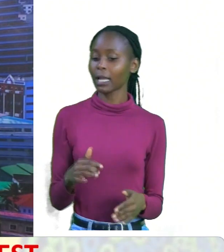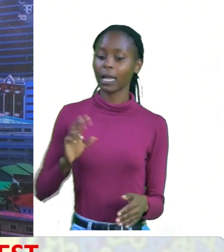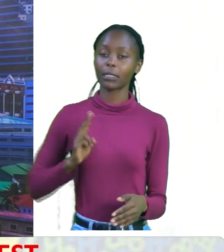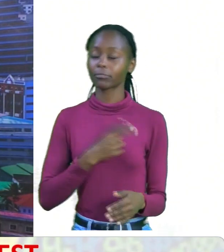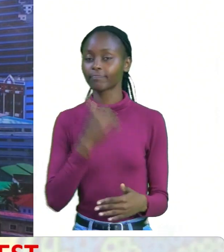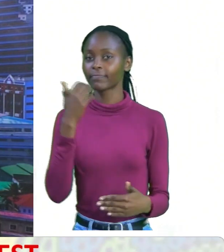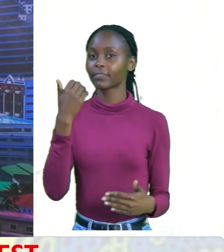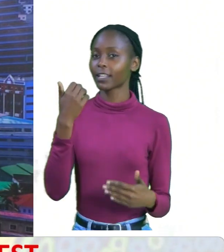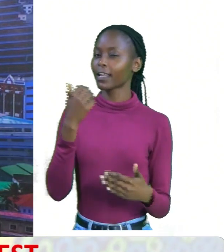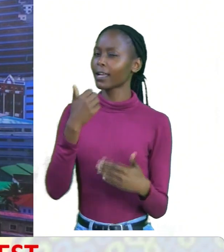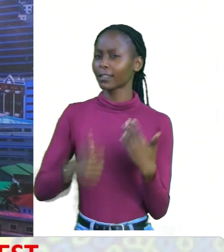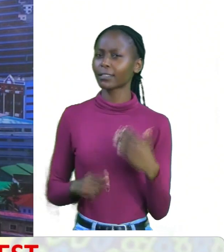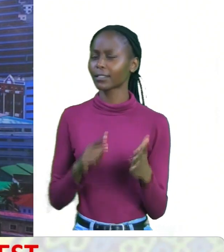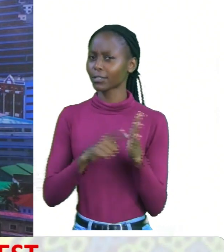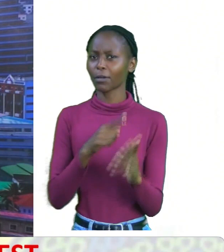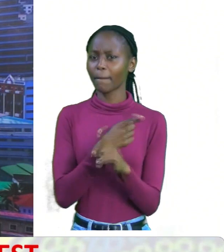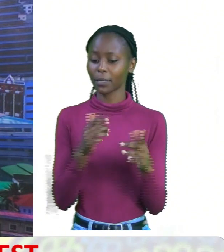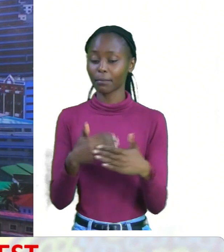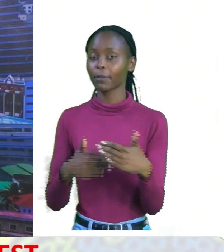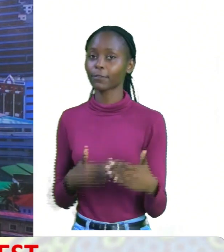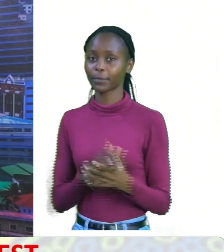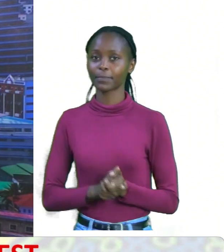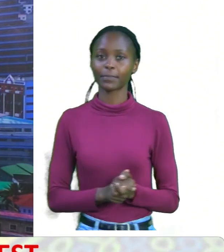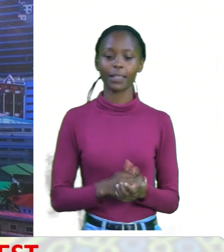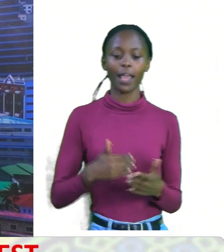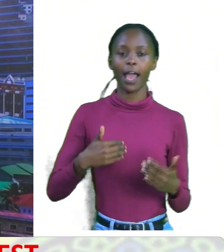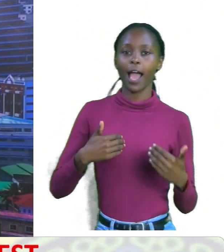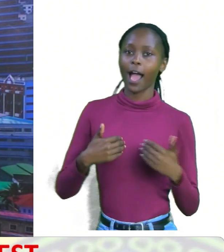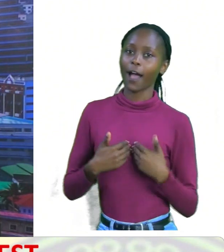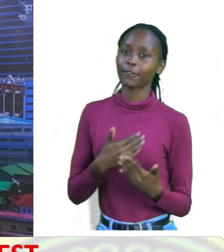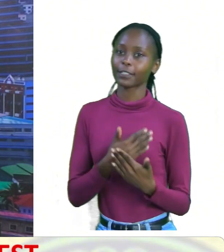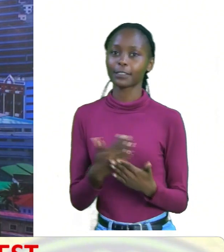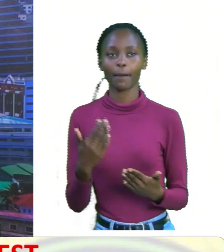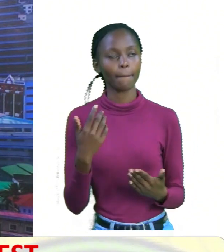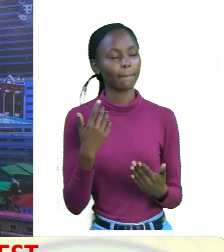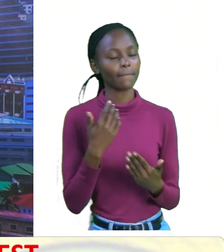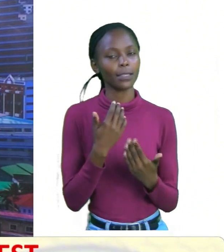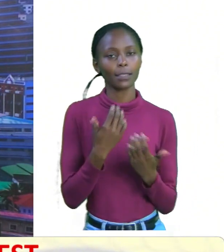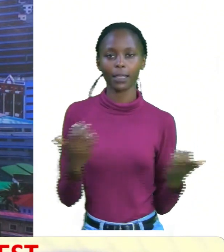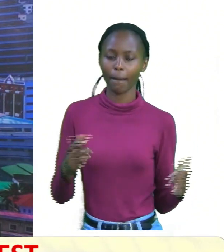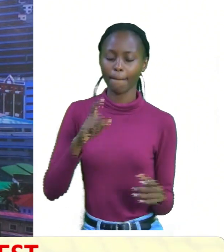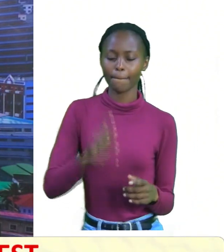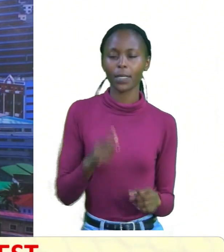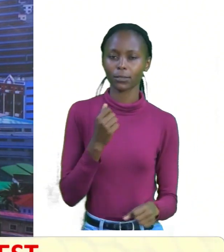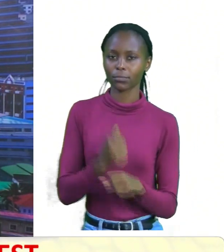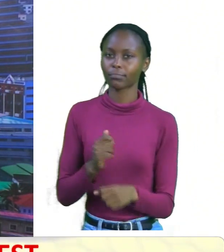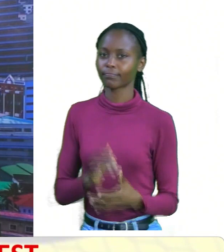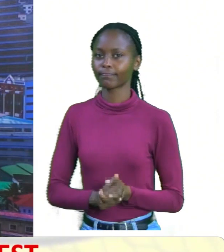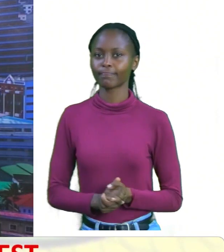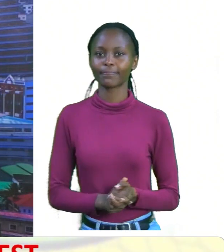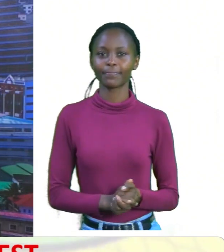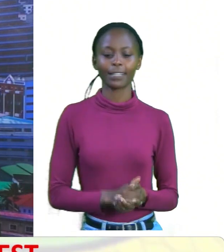nini? But before that, there's something which you have to do. Unajua ile leta ibadi sauti inafaa ku change. Let me change it, guys. This